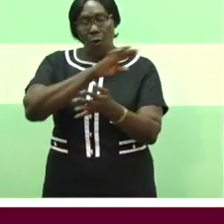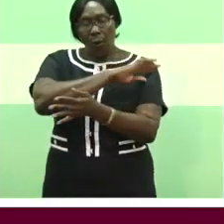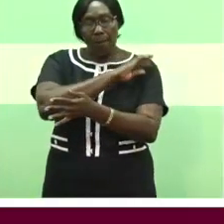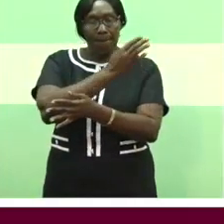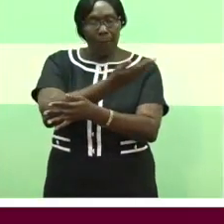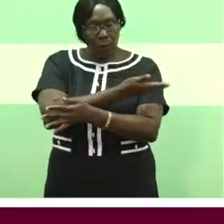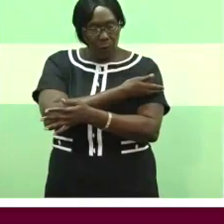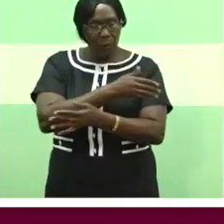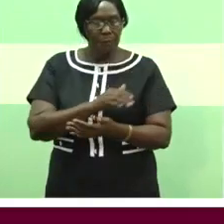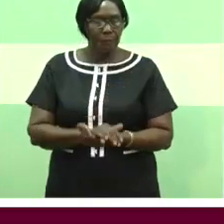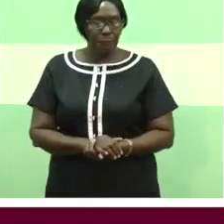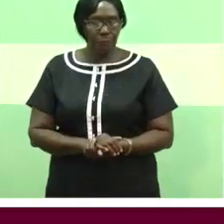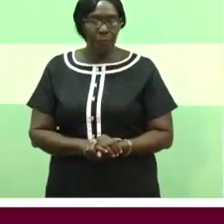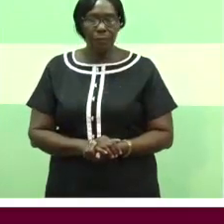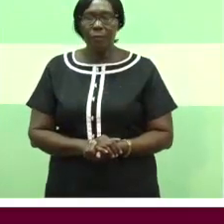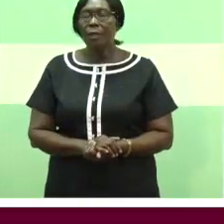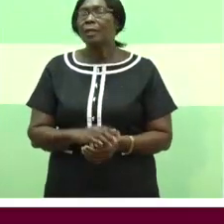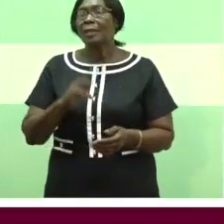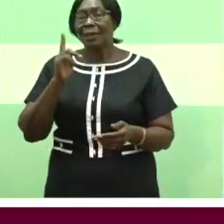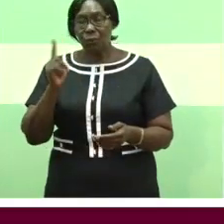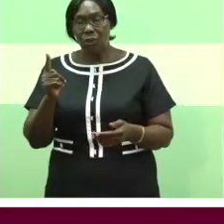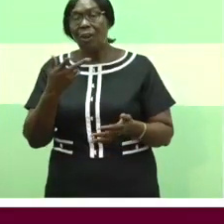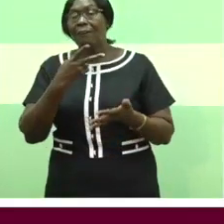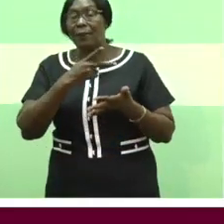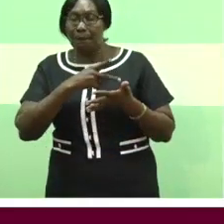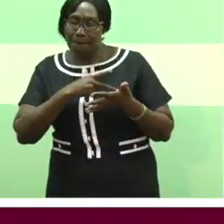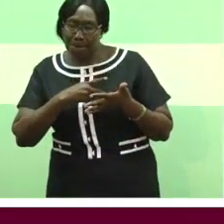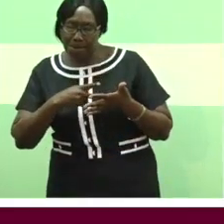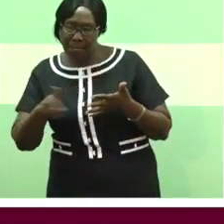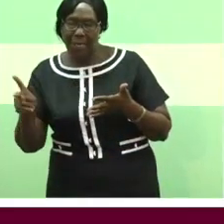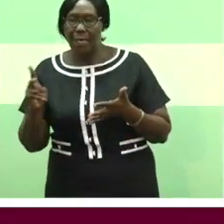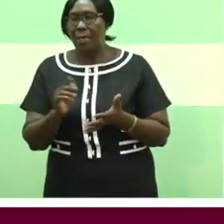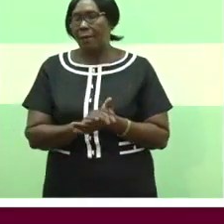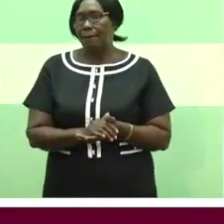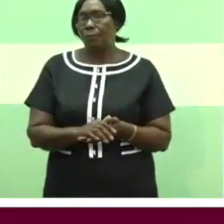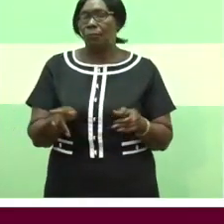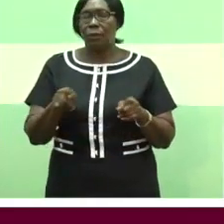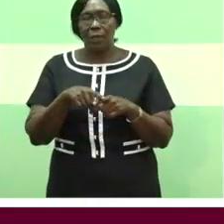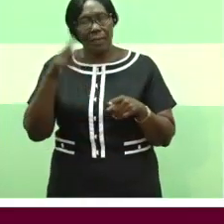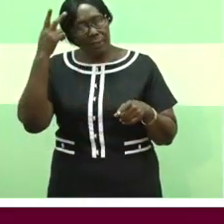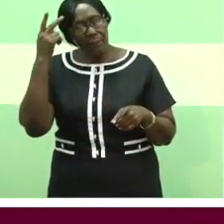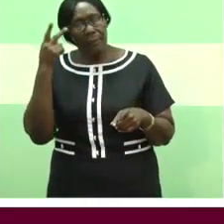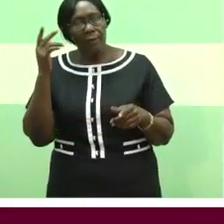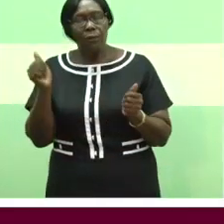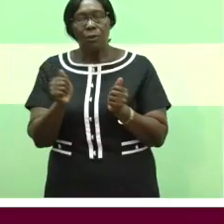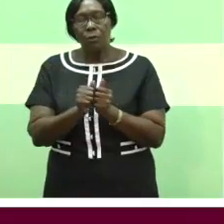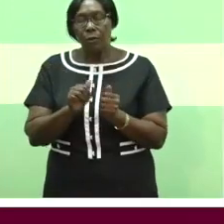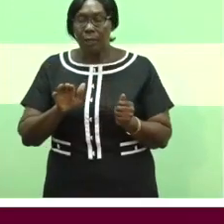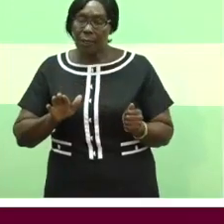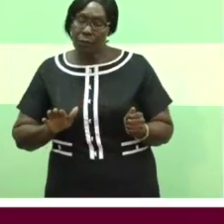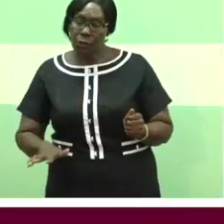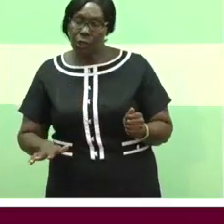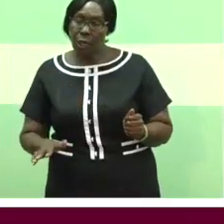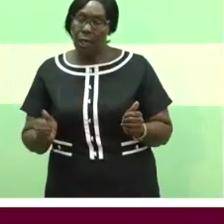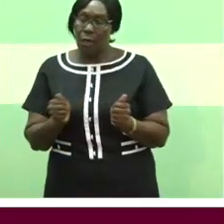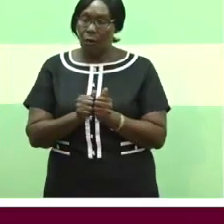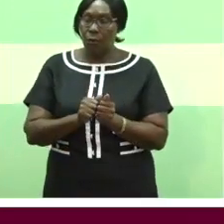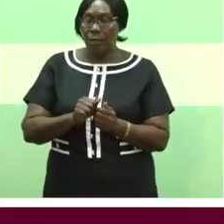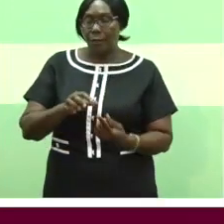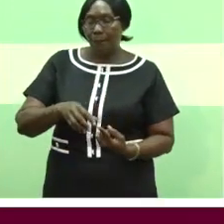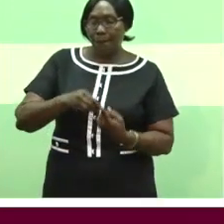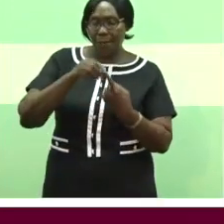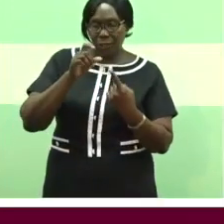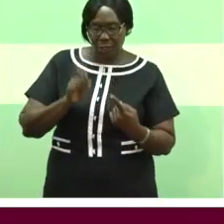is there's a cost to this, because you can, as a parent with a child with special needs